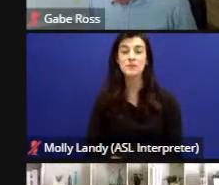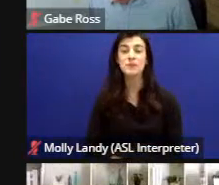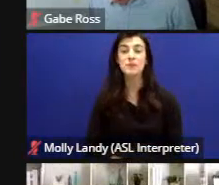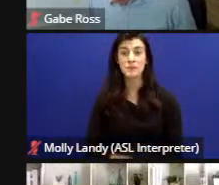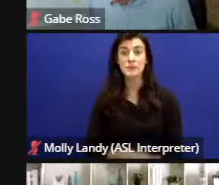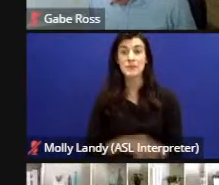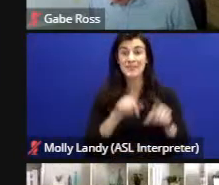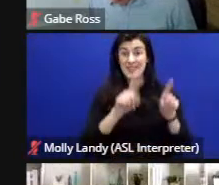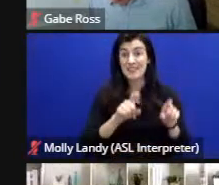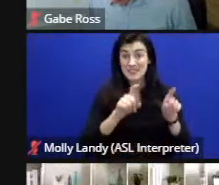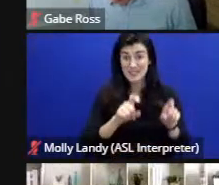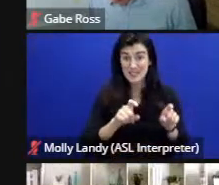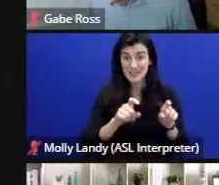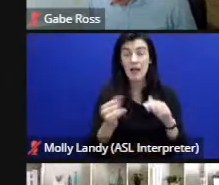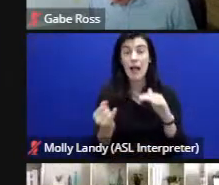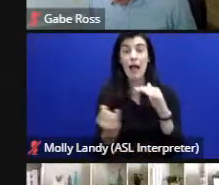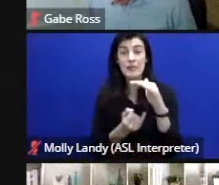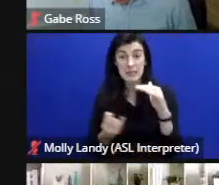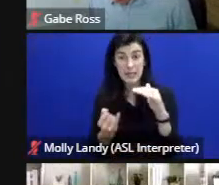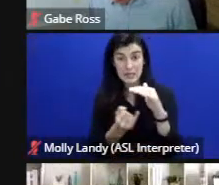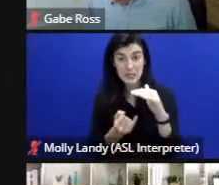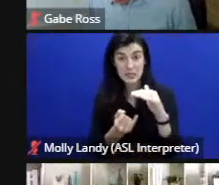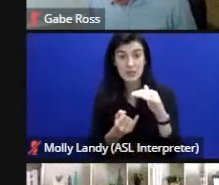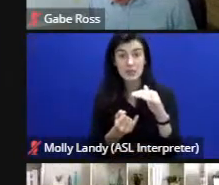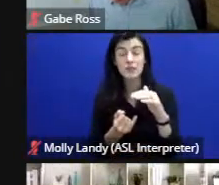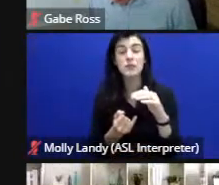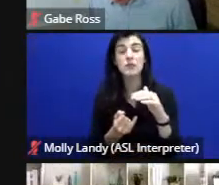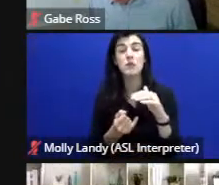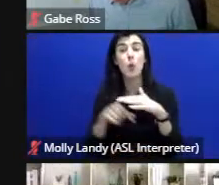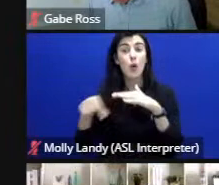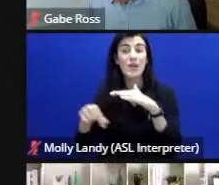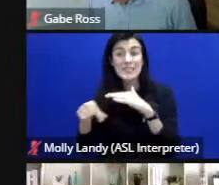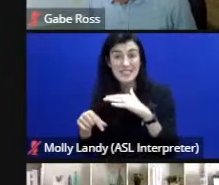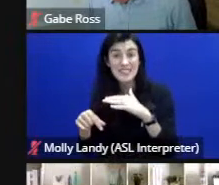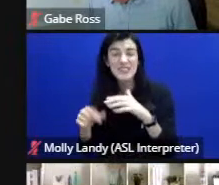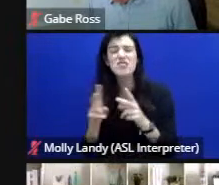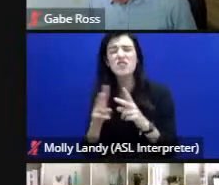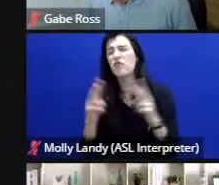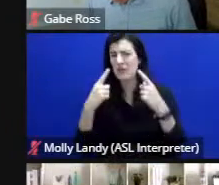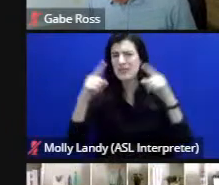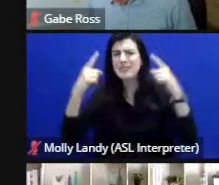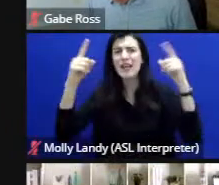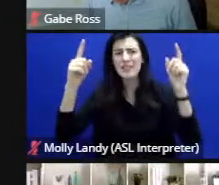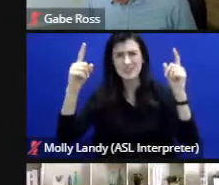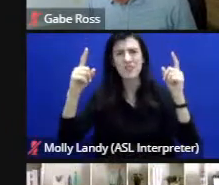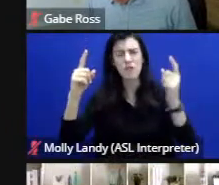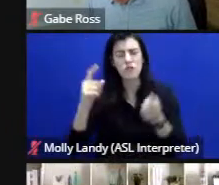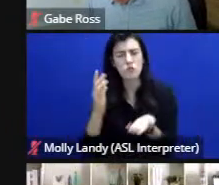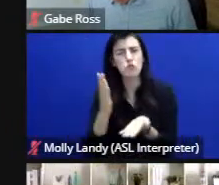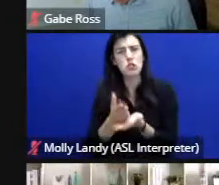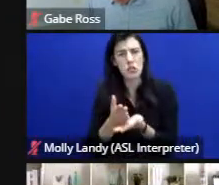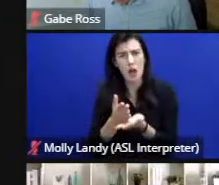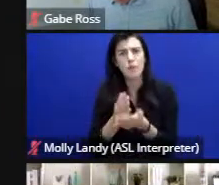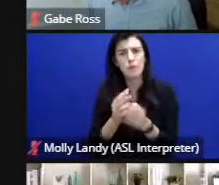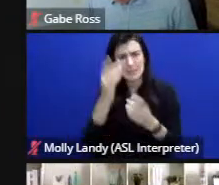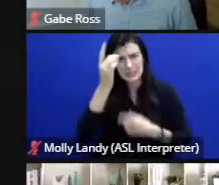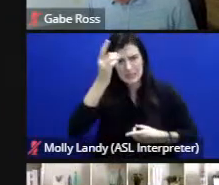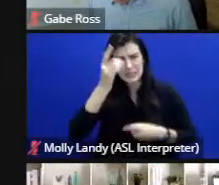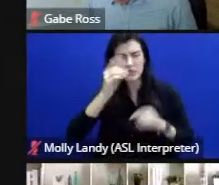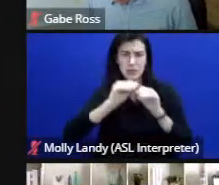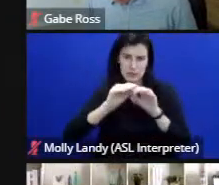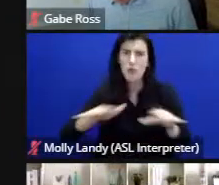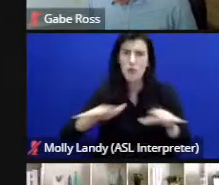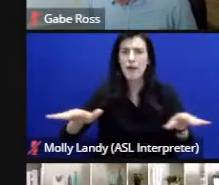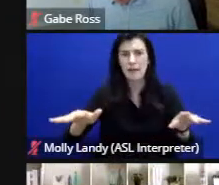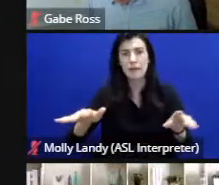Testing, isolation of sick people, and quarantine of exposed individuals is very effective in stopping the spread of any disease, including